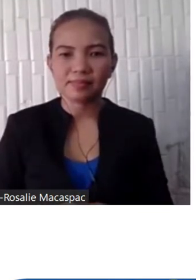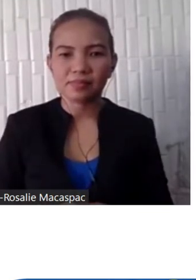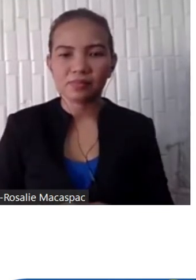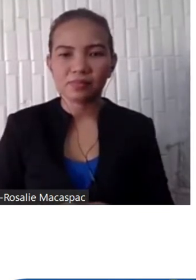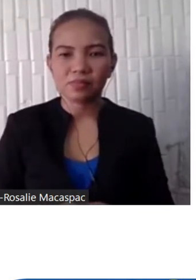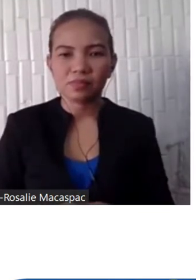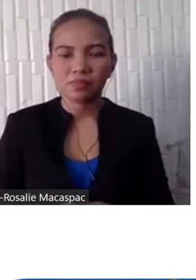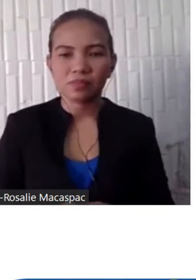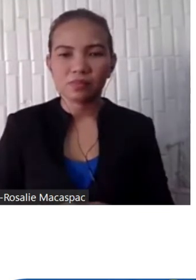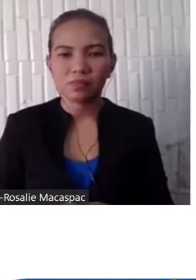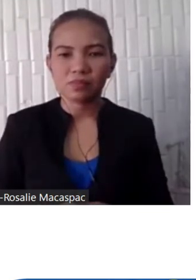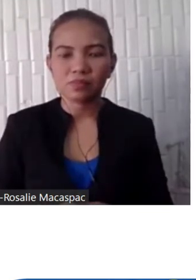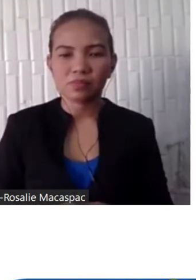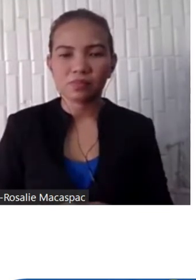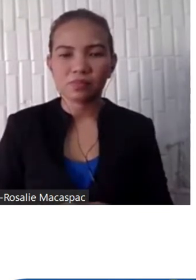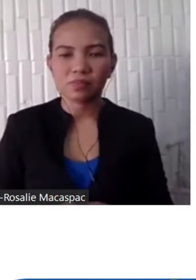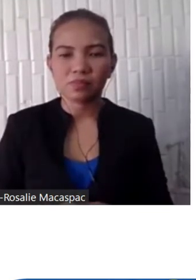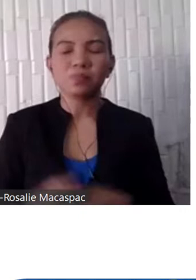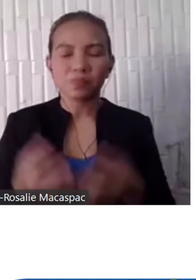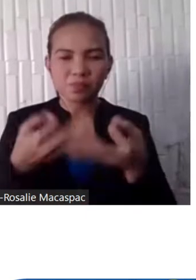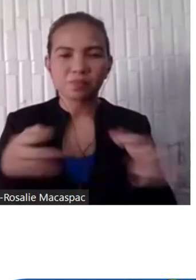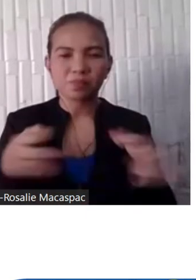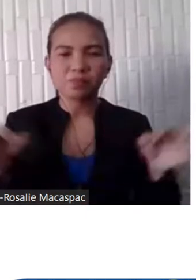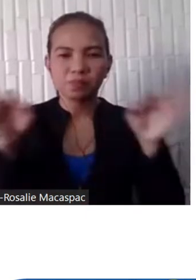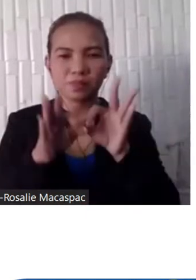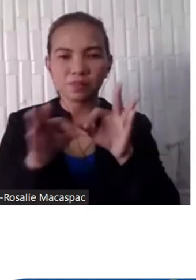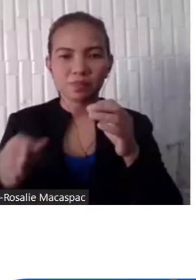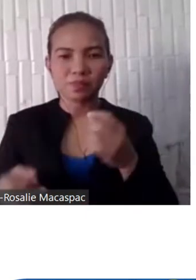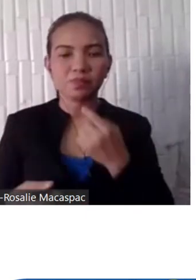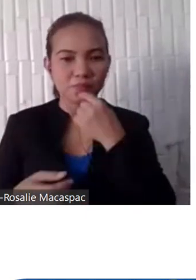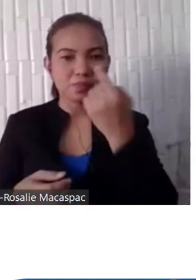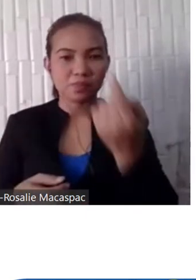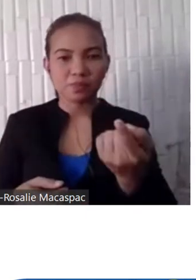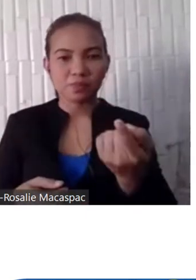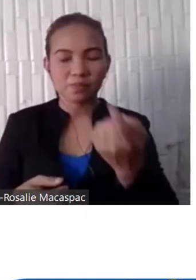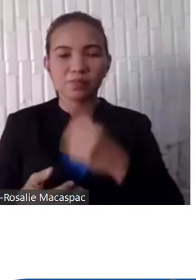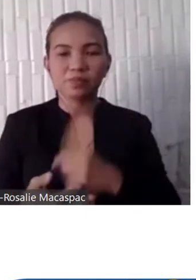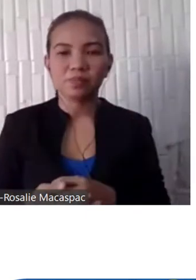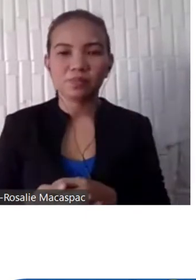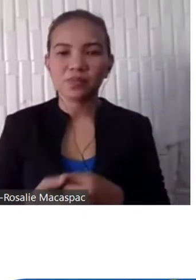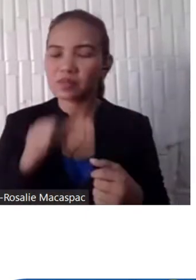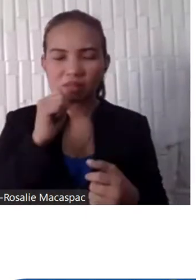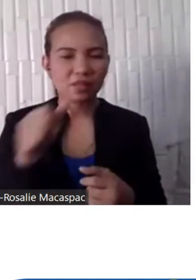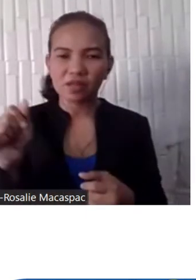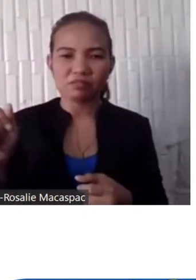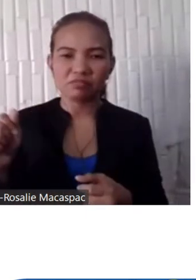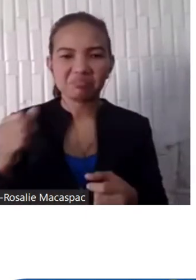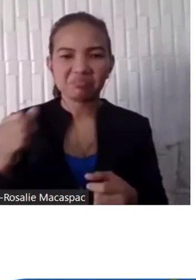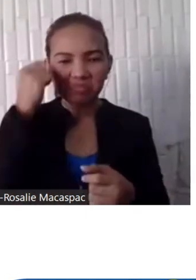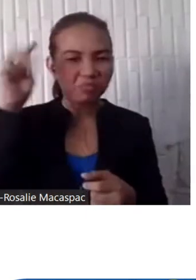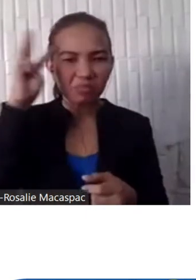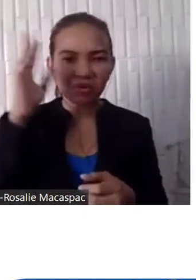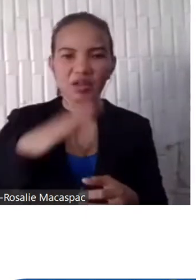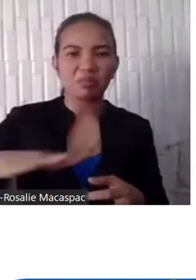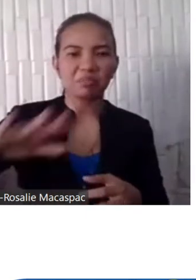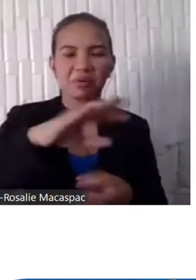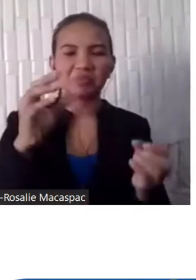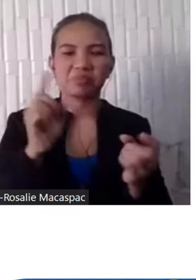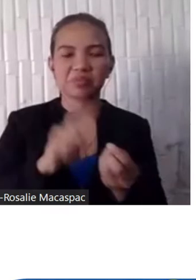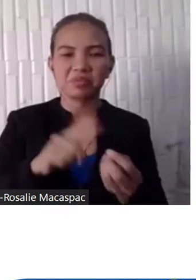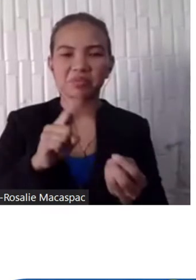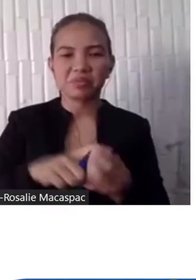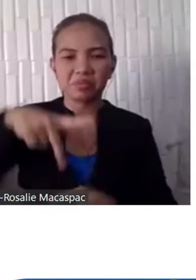I think this is very important to mention because not a lot of people know much about PNRI or that such